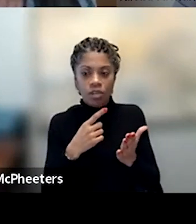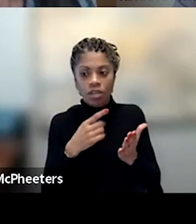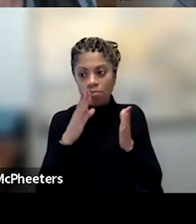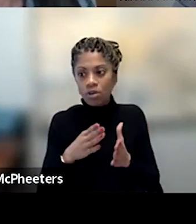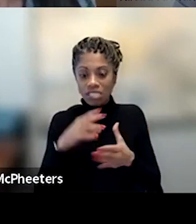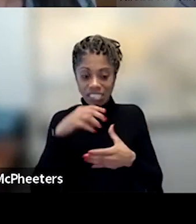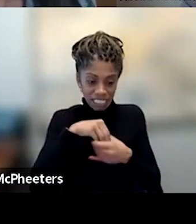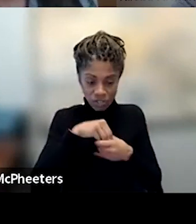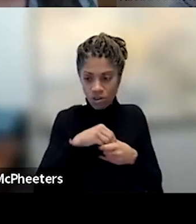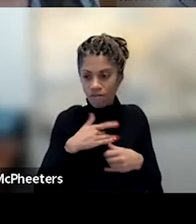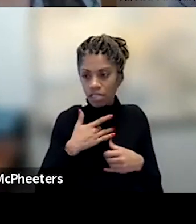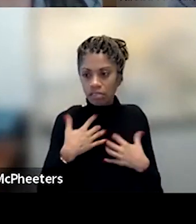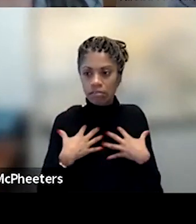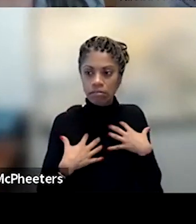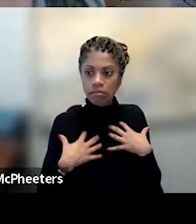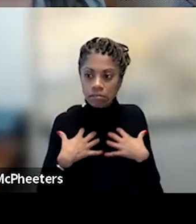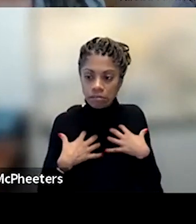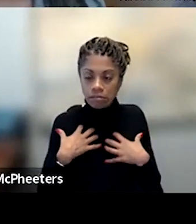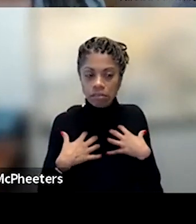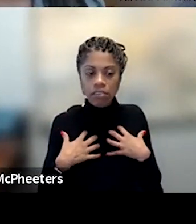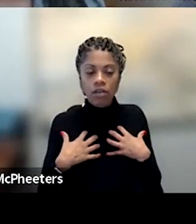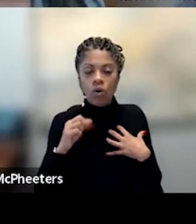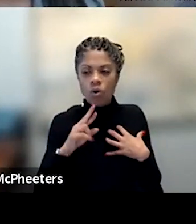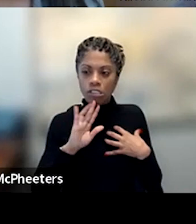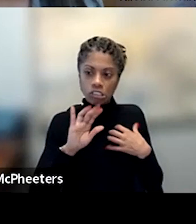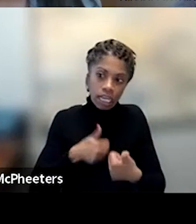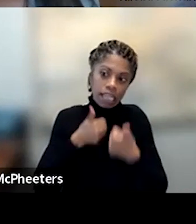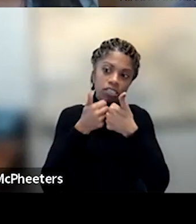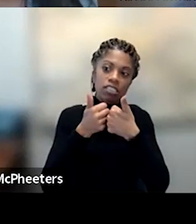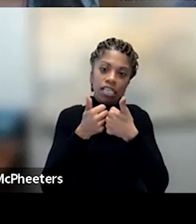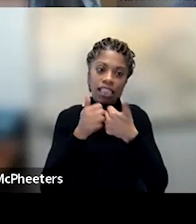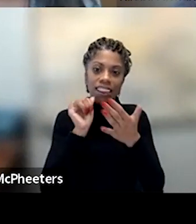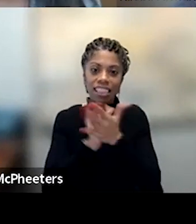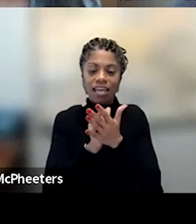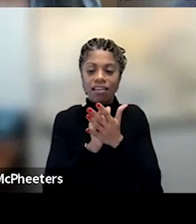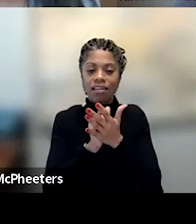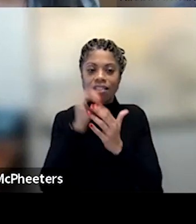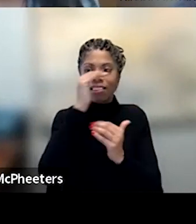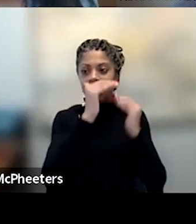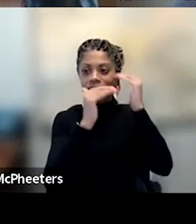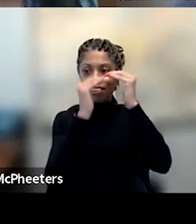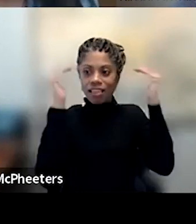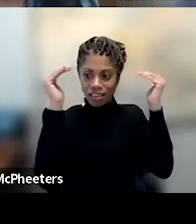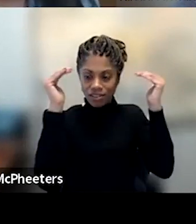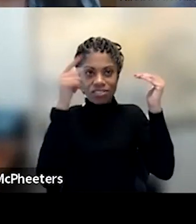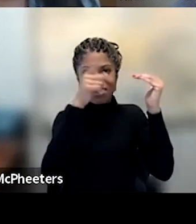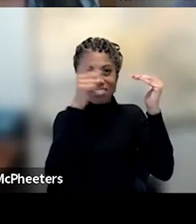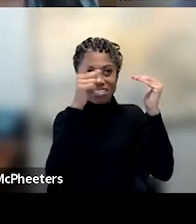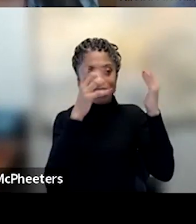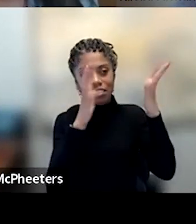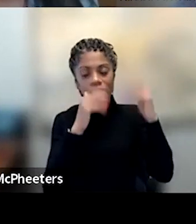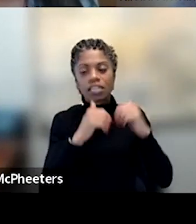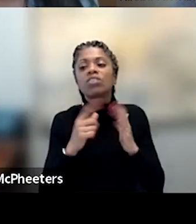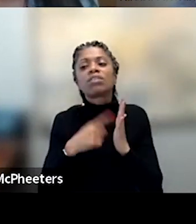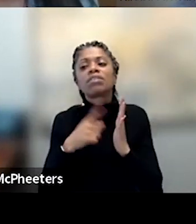with challenging the systems of hierarchy that exist in these organizations, right? So sometimes there's value in bringing in an external partner.